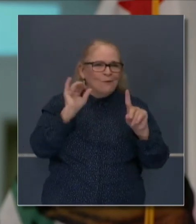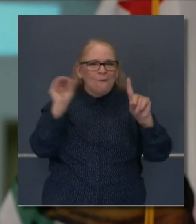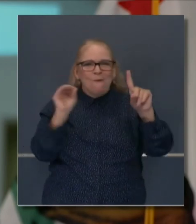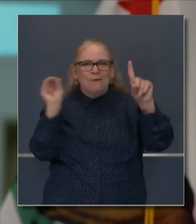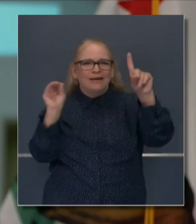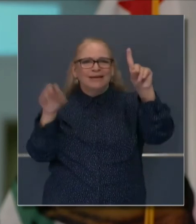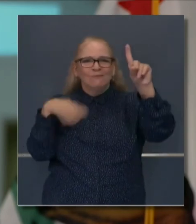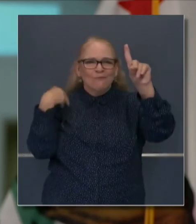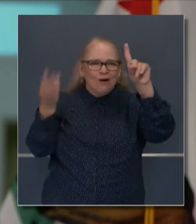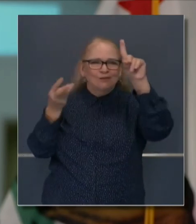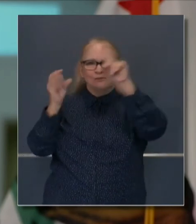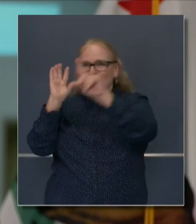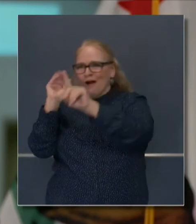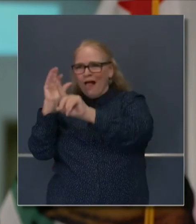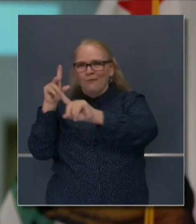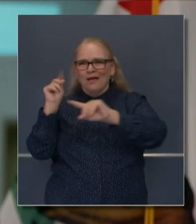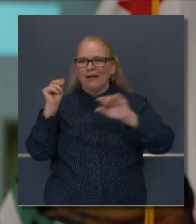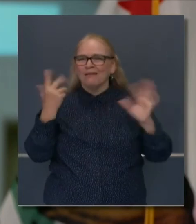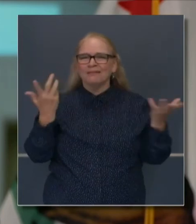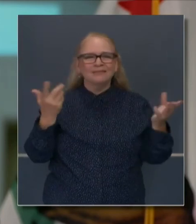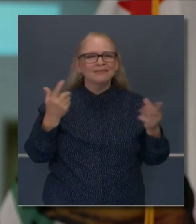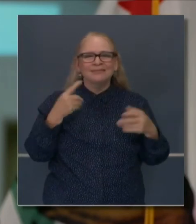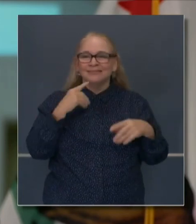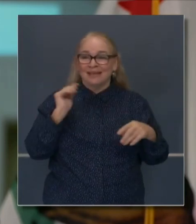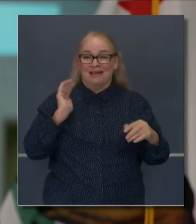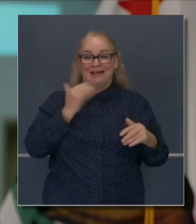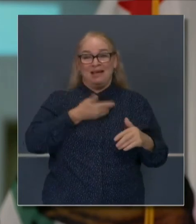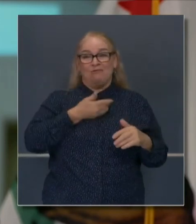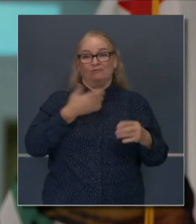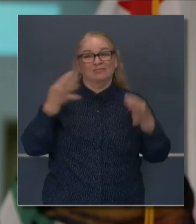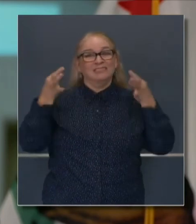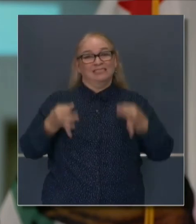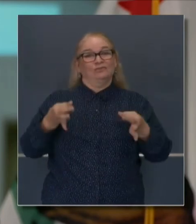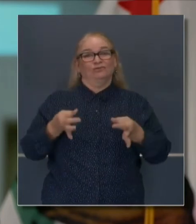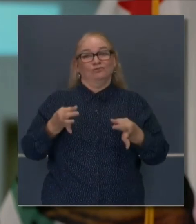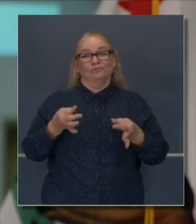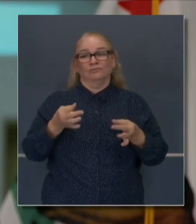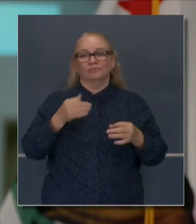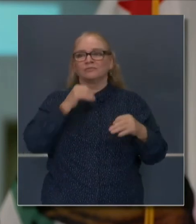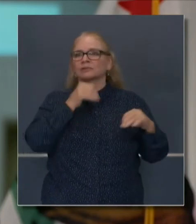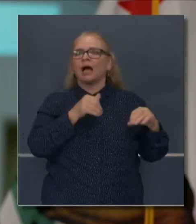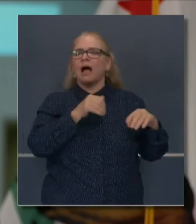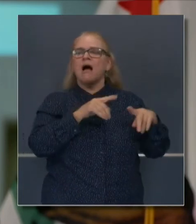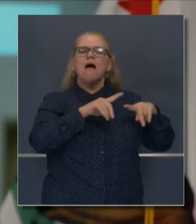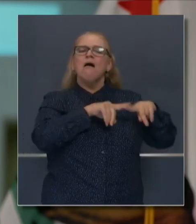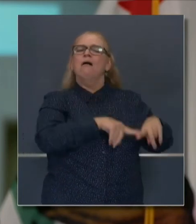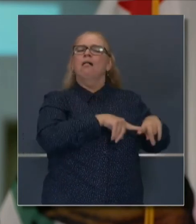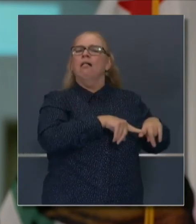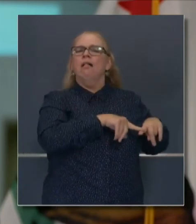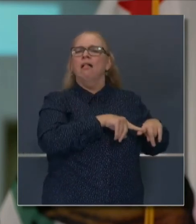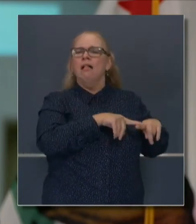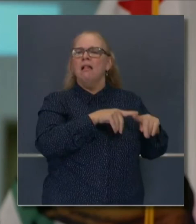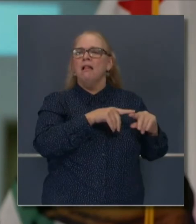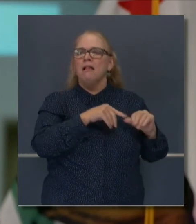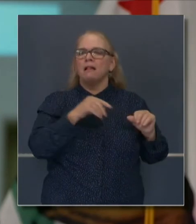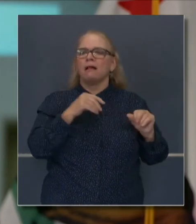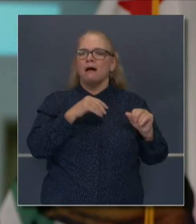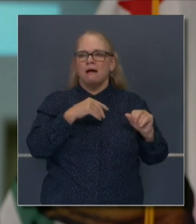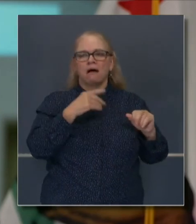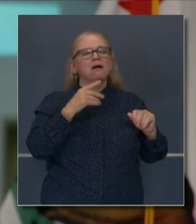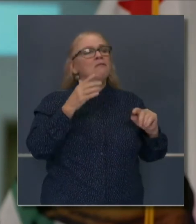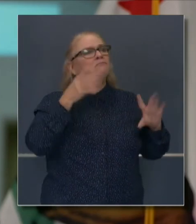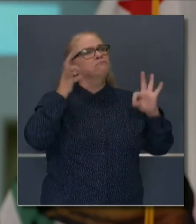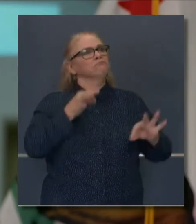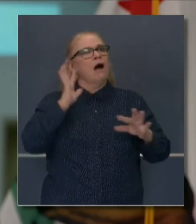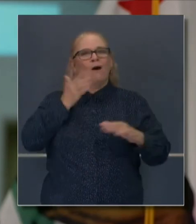forgive me, I'll say it yet again, it's our decisions, not conditions, that determine our fate and future. And I have confidence in our